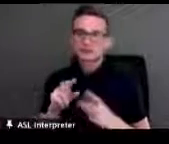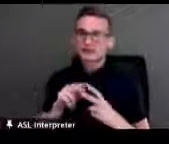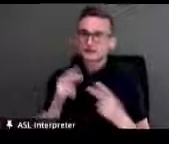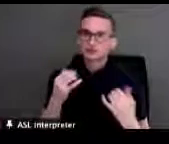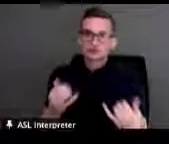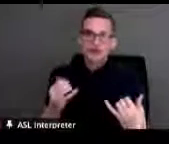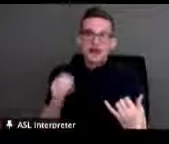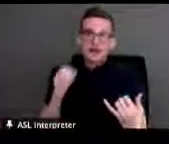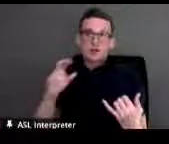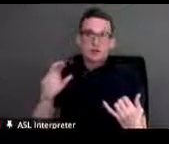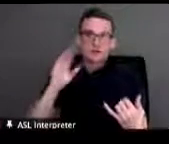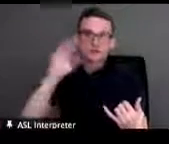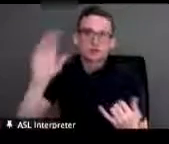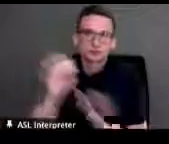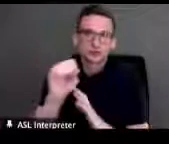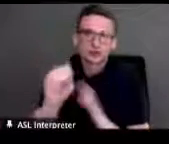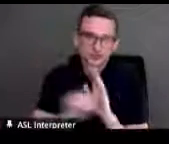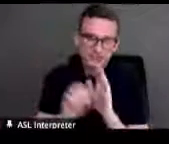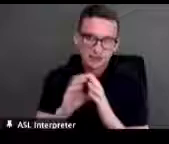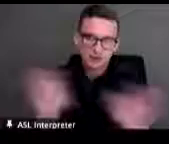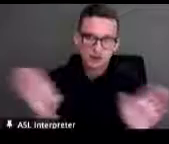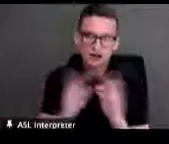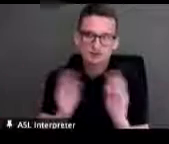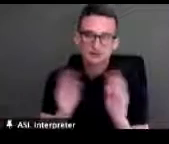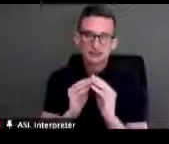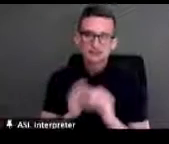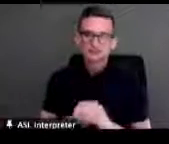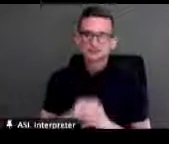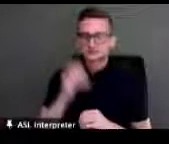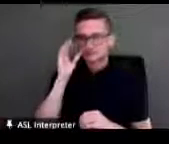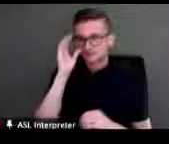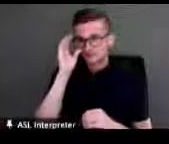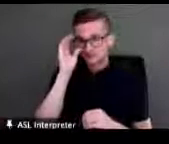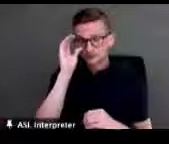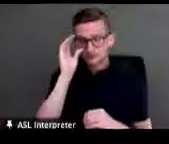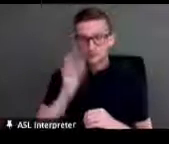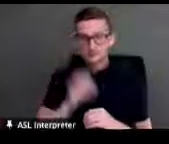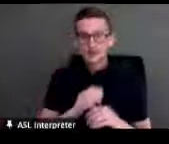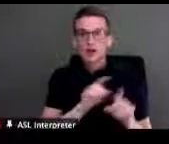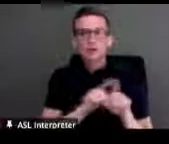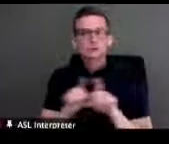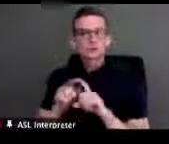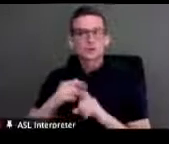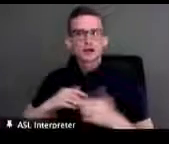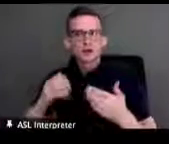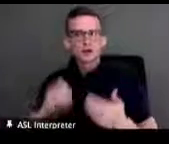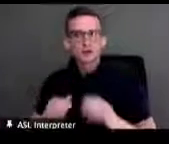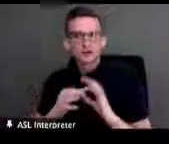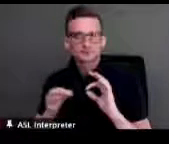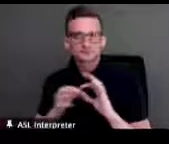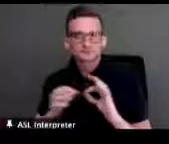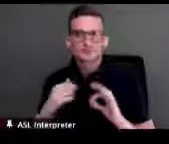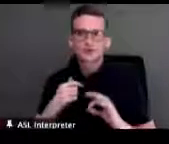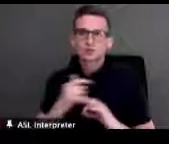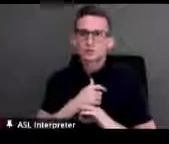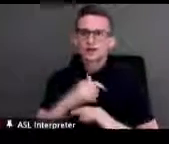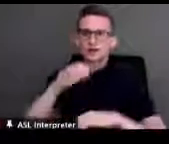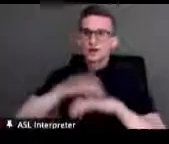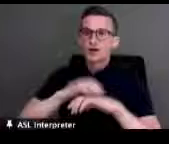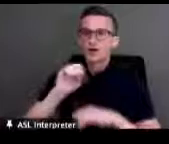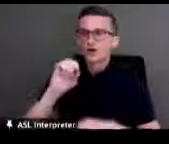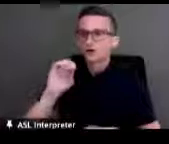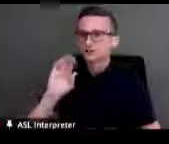have our statewide meetings. All right, so I do want to just note that we are also active on social media. So